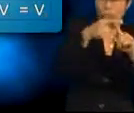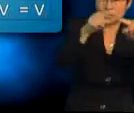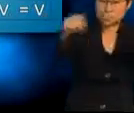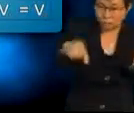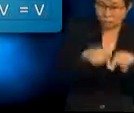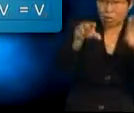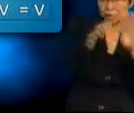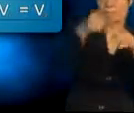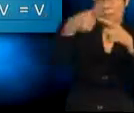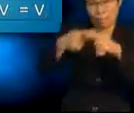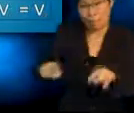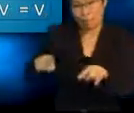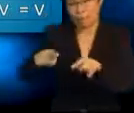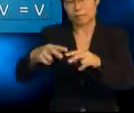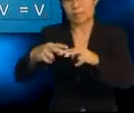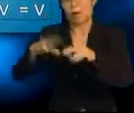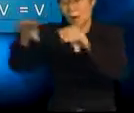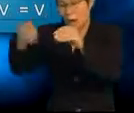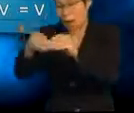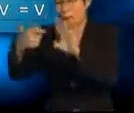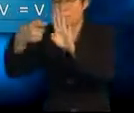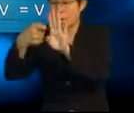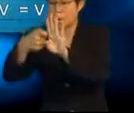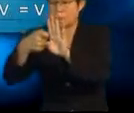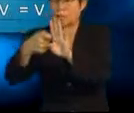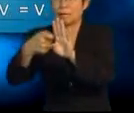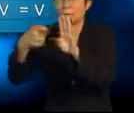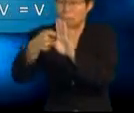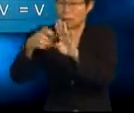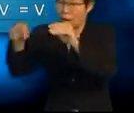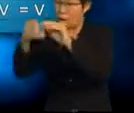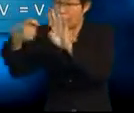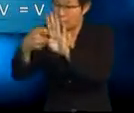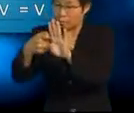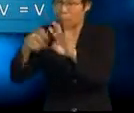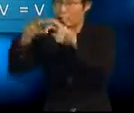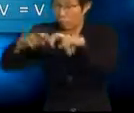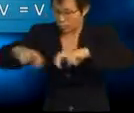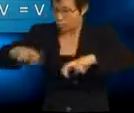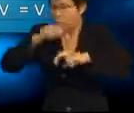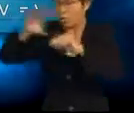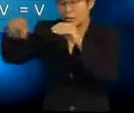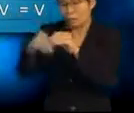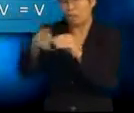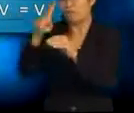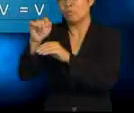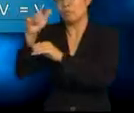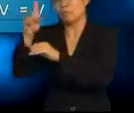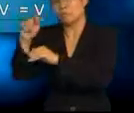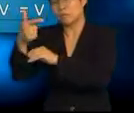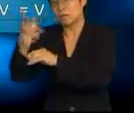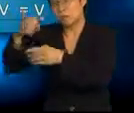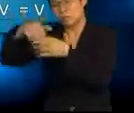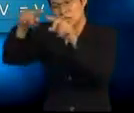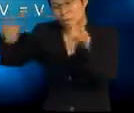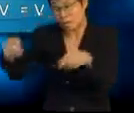circuit. However, adding more batteries to parallel circuits does not increase voltage through the